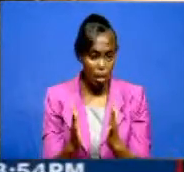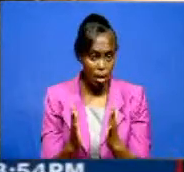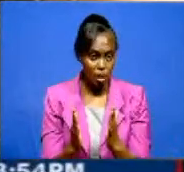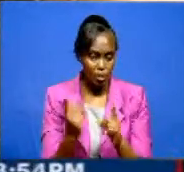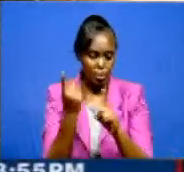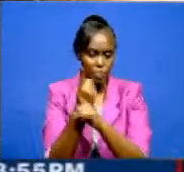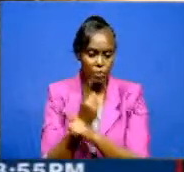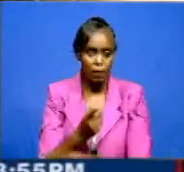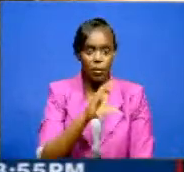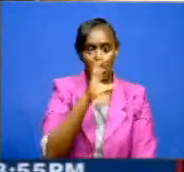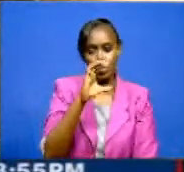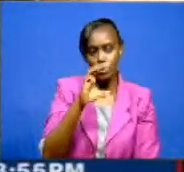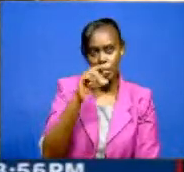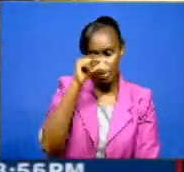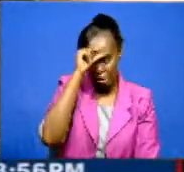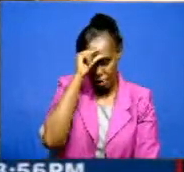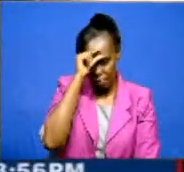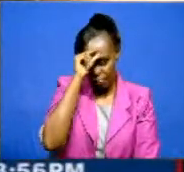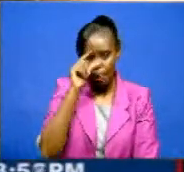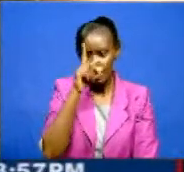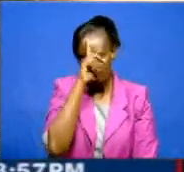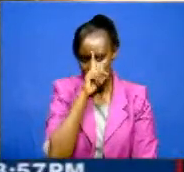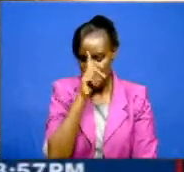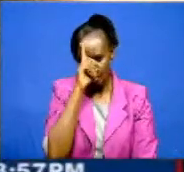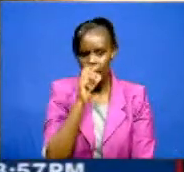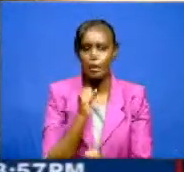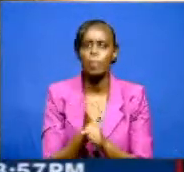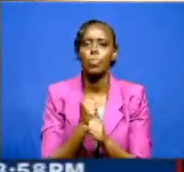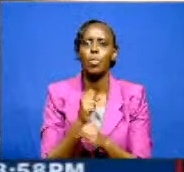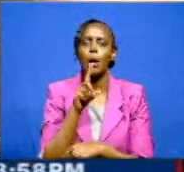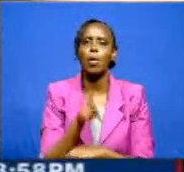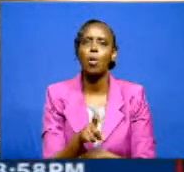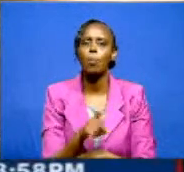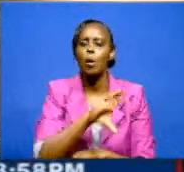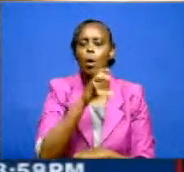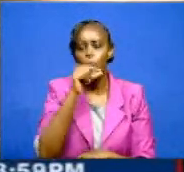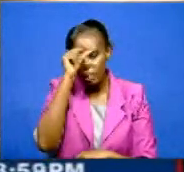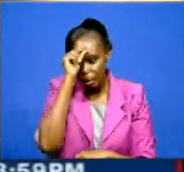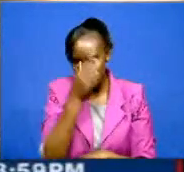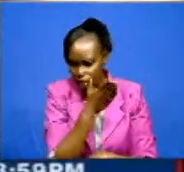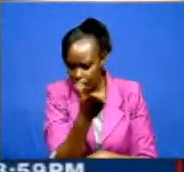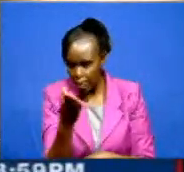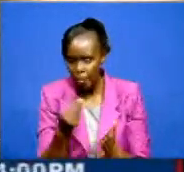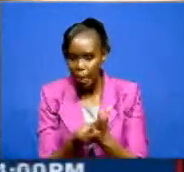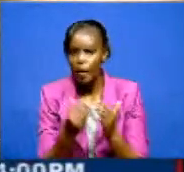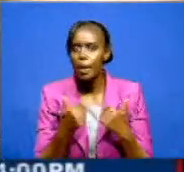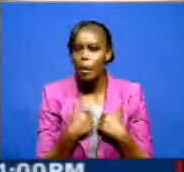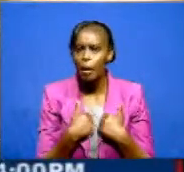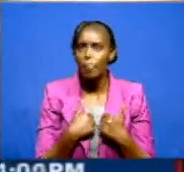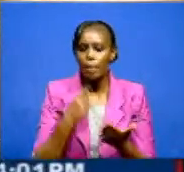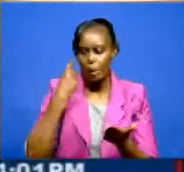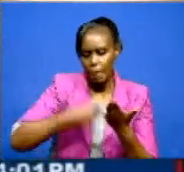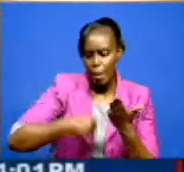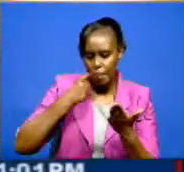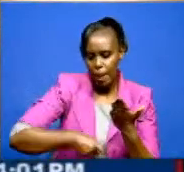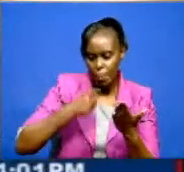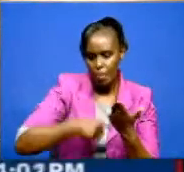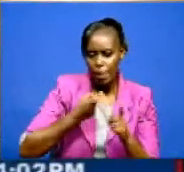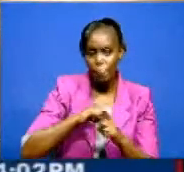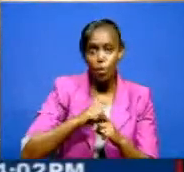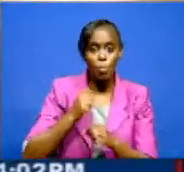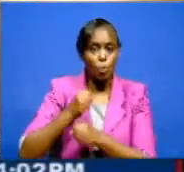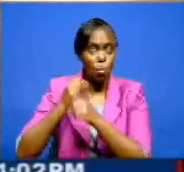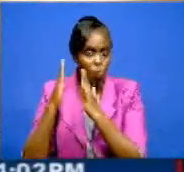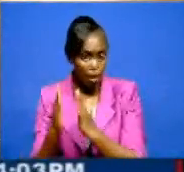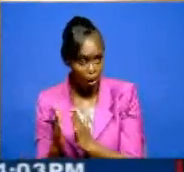Mr. Speaker, and this should be taken very seriously. If there are counties that they have money, they have deducted from their employees,